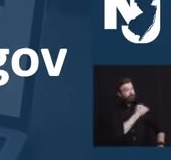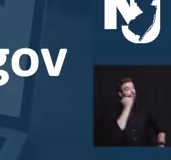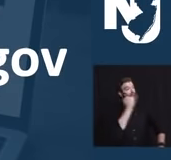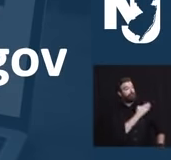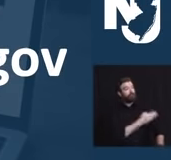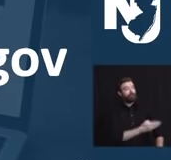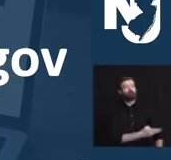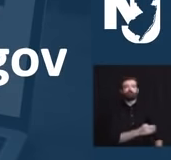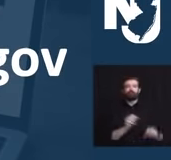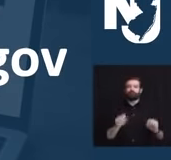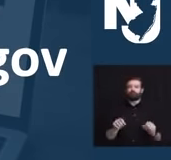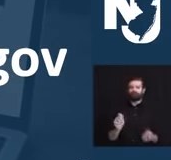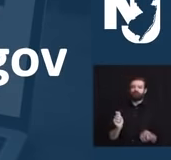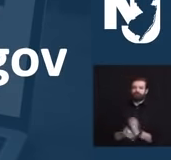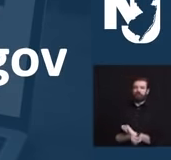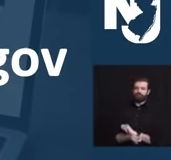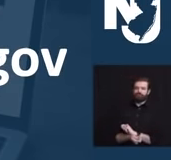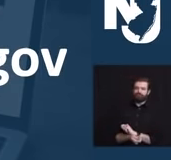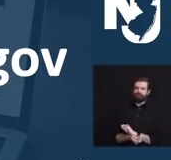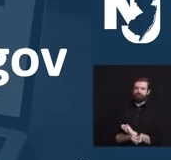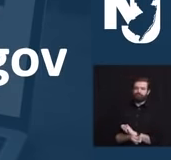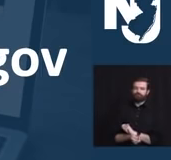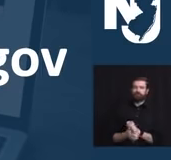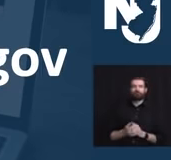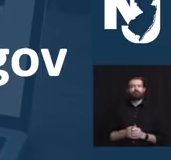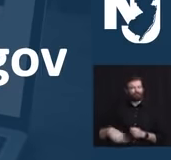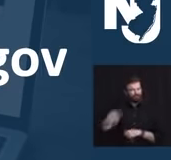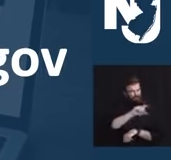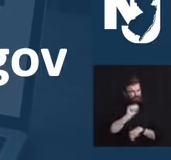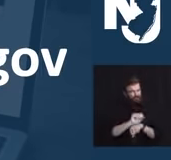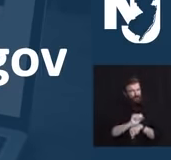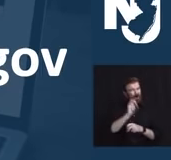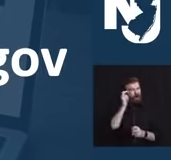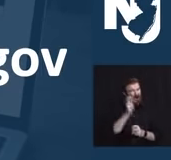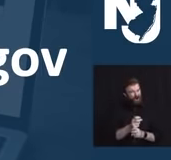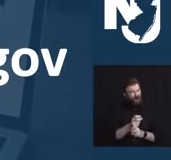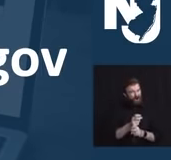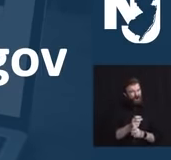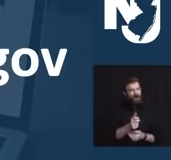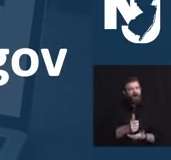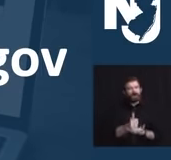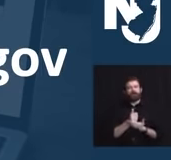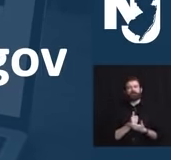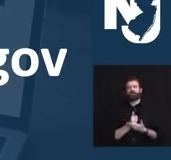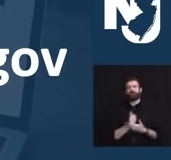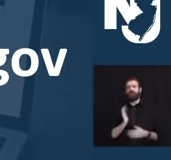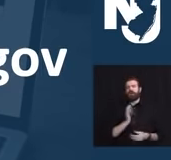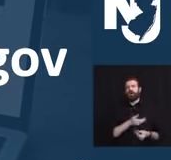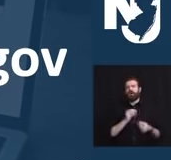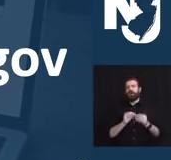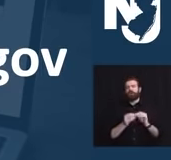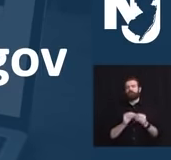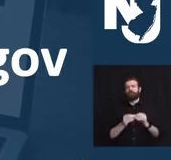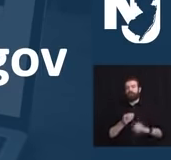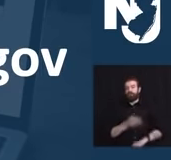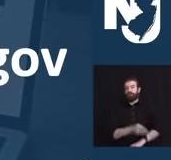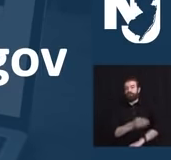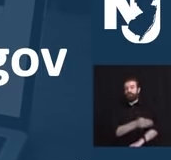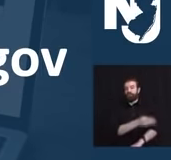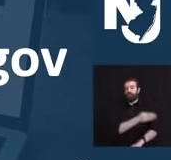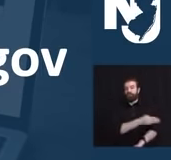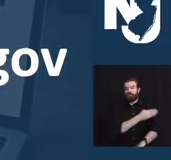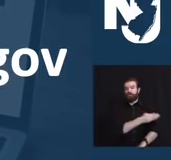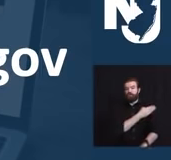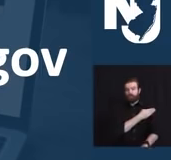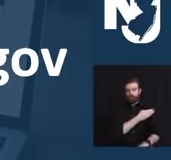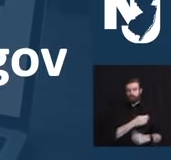many of you are continuing to put in to improve our numbers, I have every expectation, I'm sure Judy and Ed and Pat join me, that we will hit this